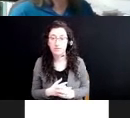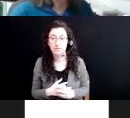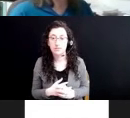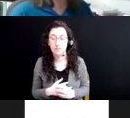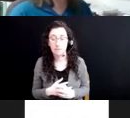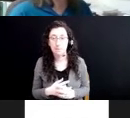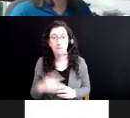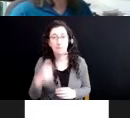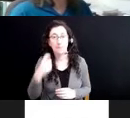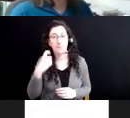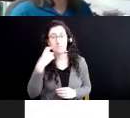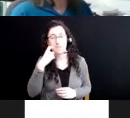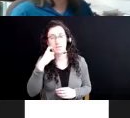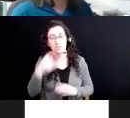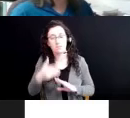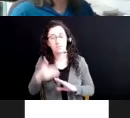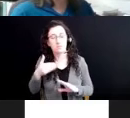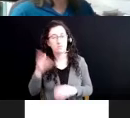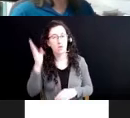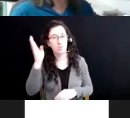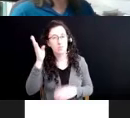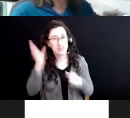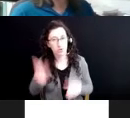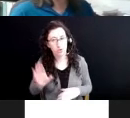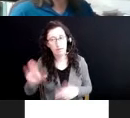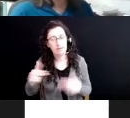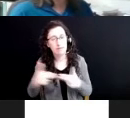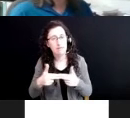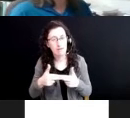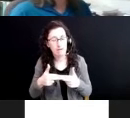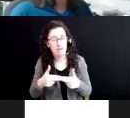presenter showed, we have in one of the slides, we have